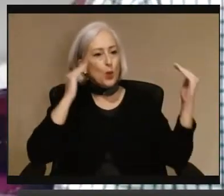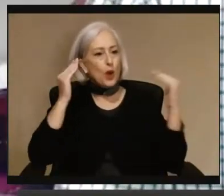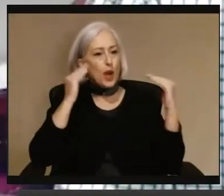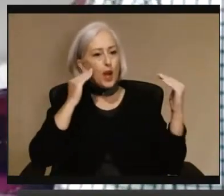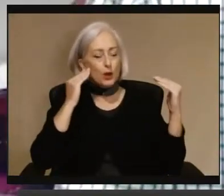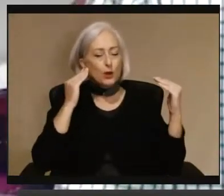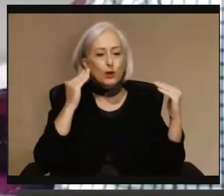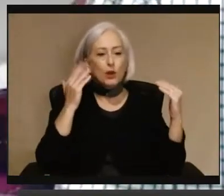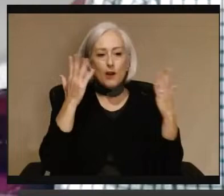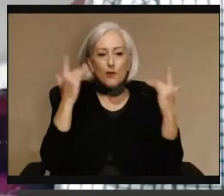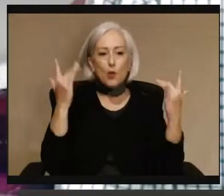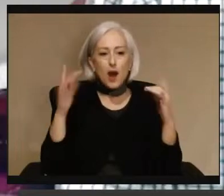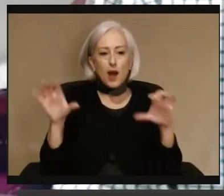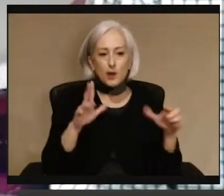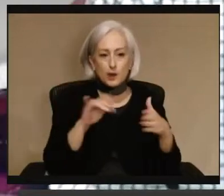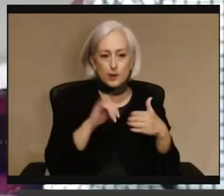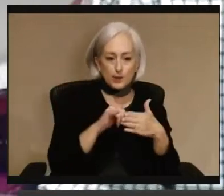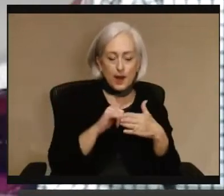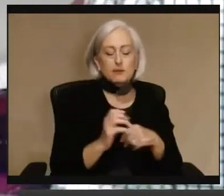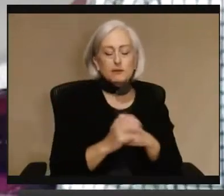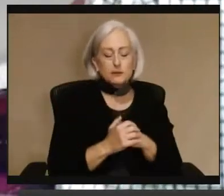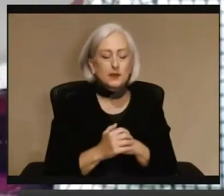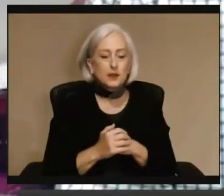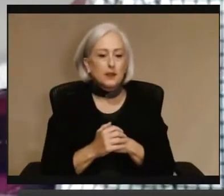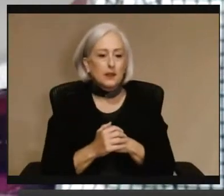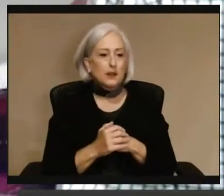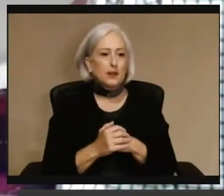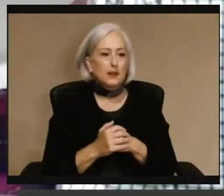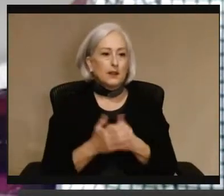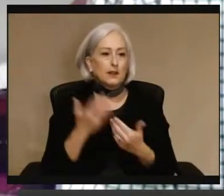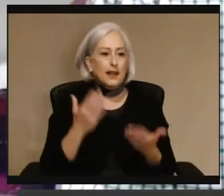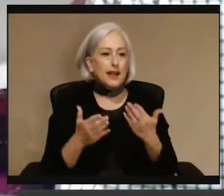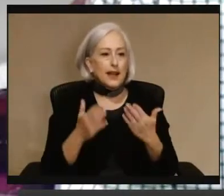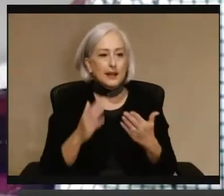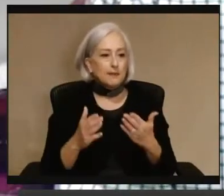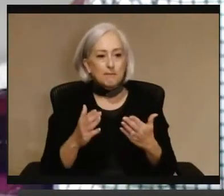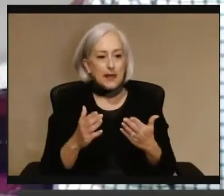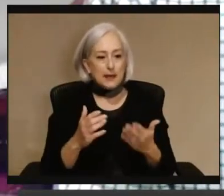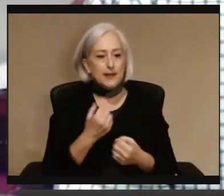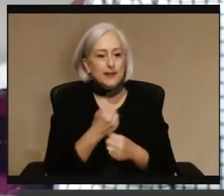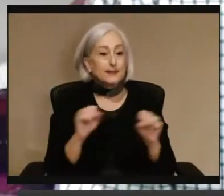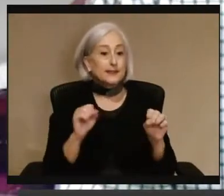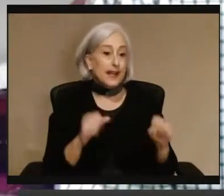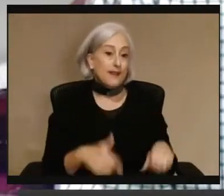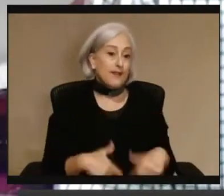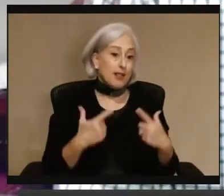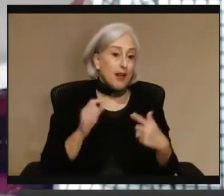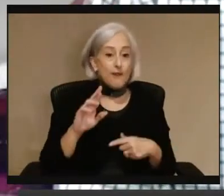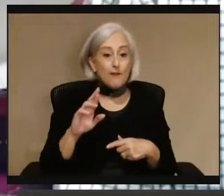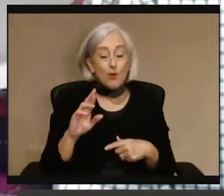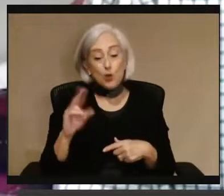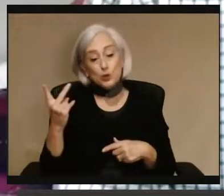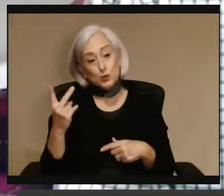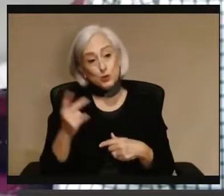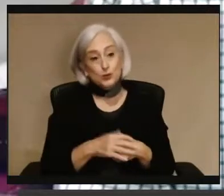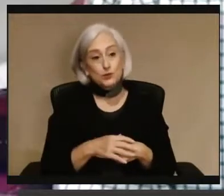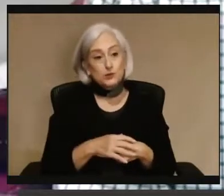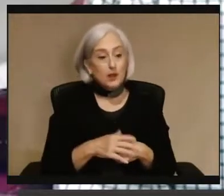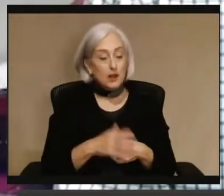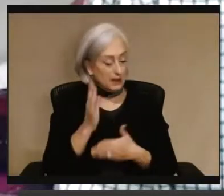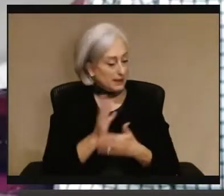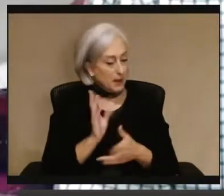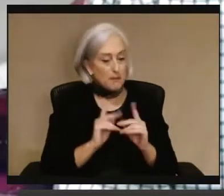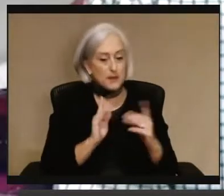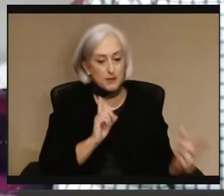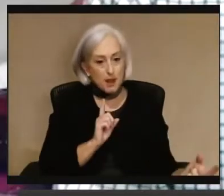why we're doing what we're doing, and maybe we're going to touch a life or two while we're doing it, which we have. We've had people that have come to us and told us